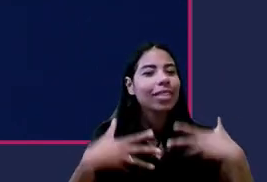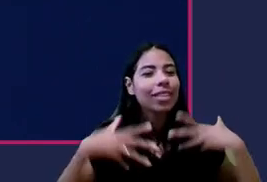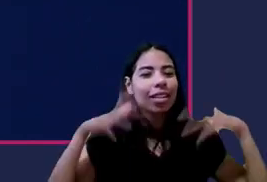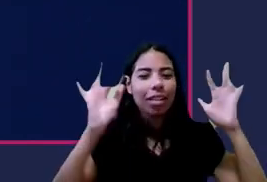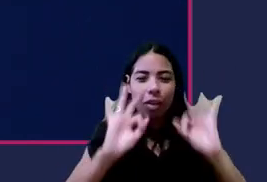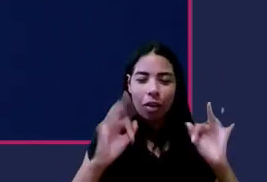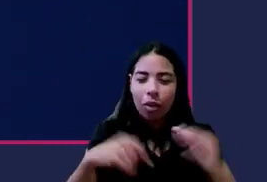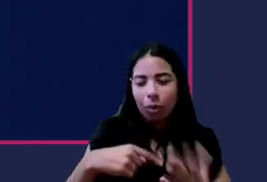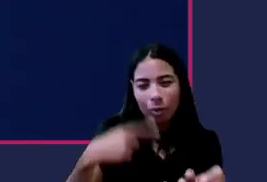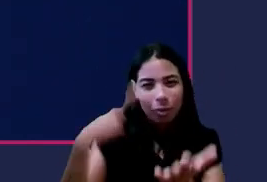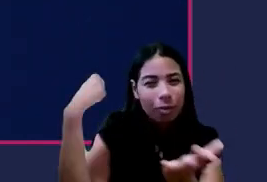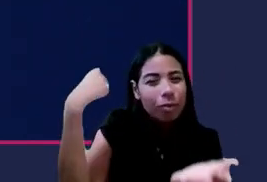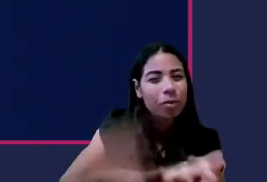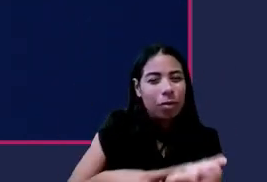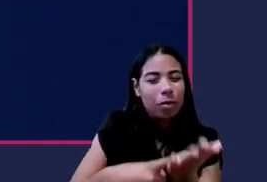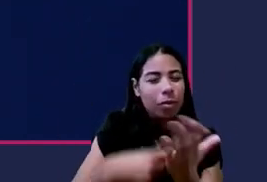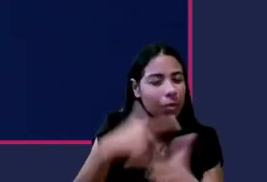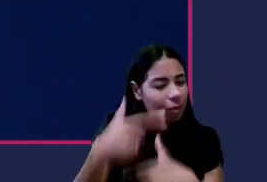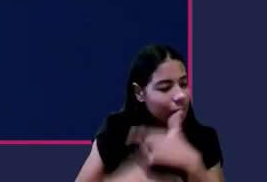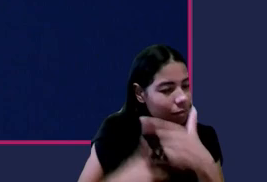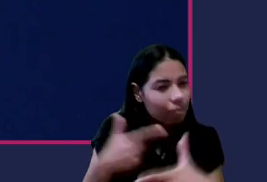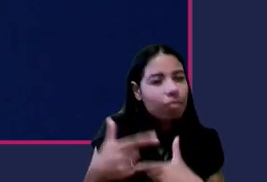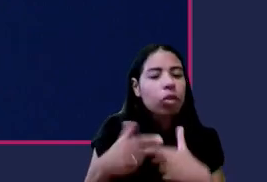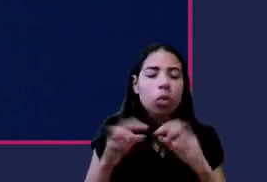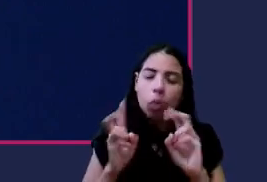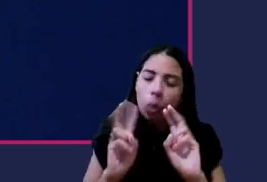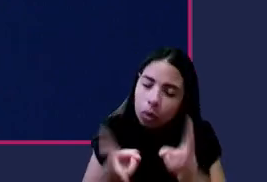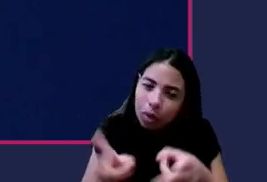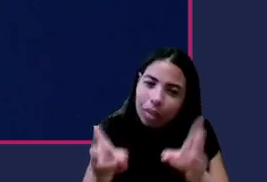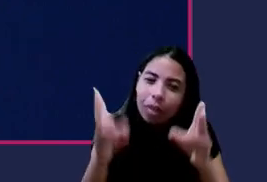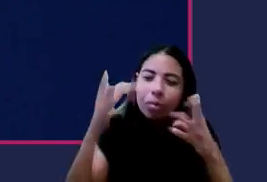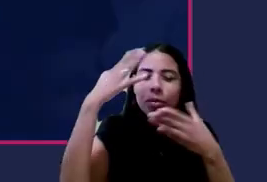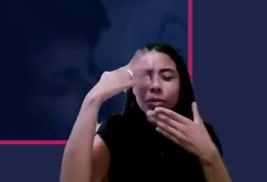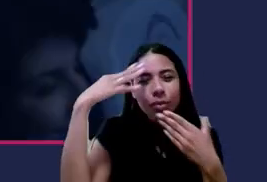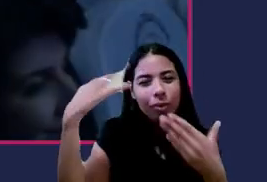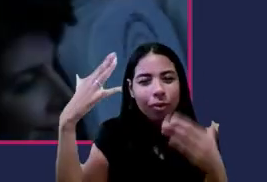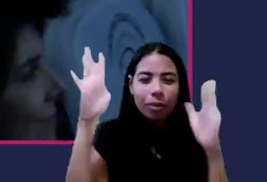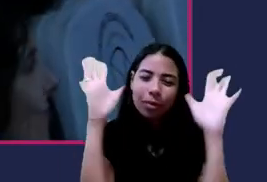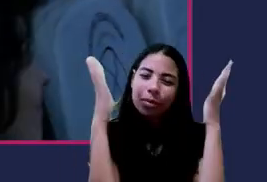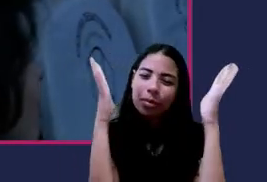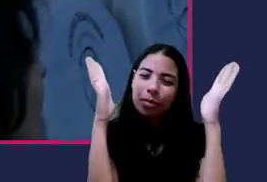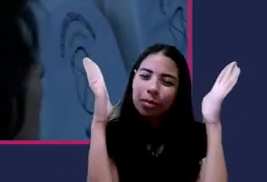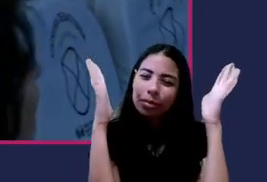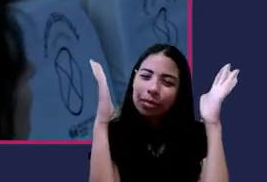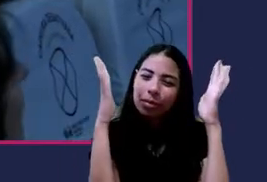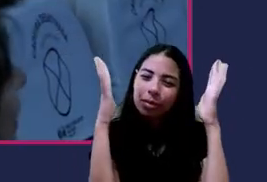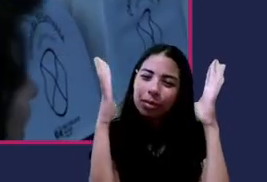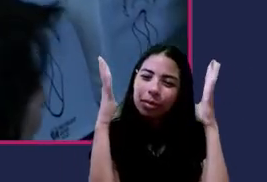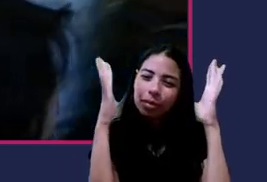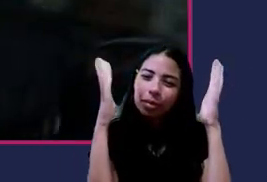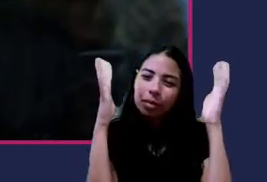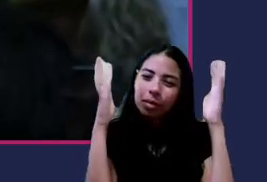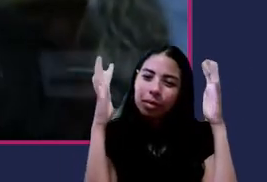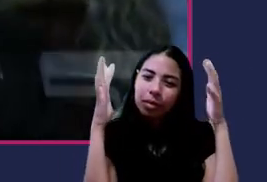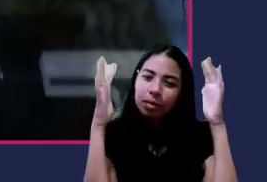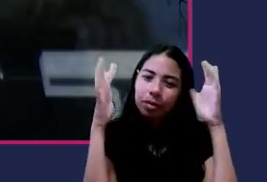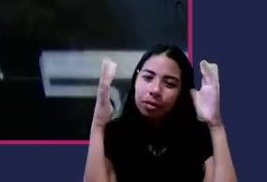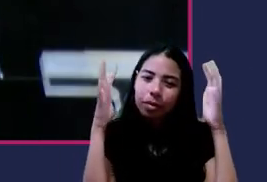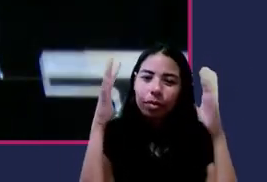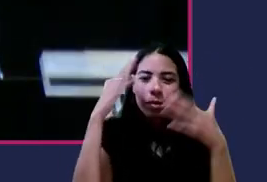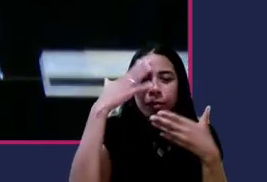work. I'm really happy to be here. You can continue to rely on us in the Legislative Assembly of São Paulo. Thank